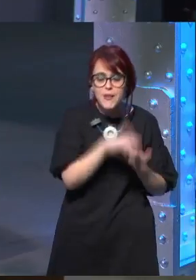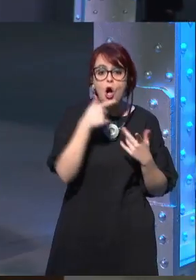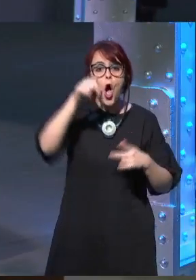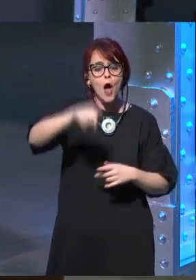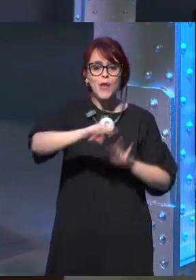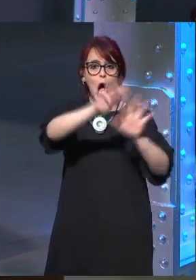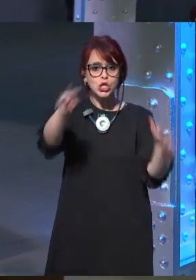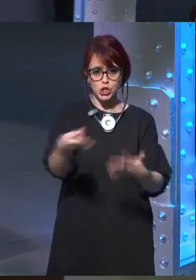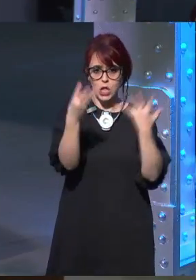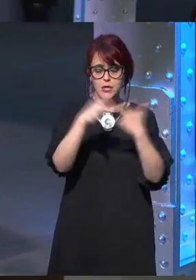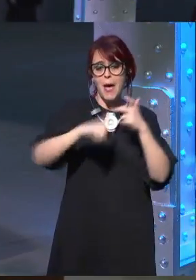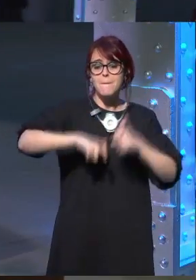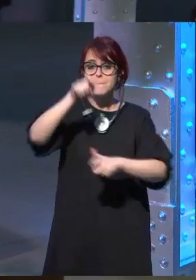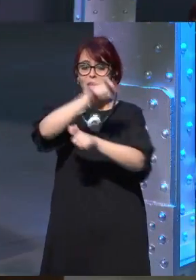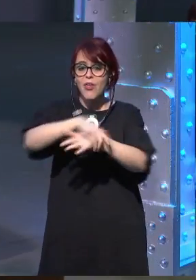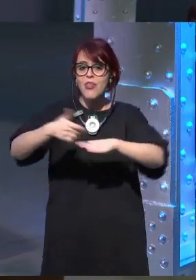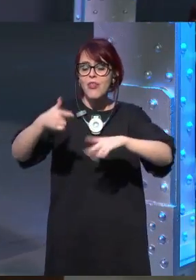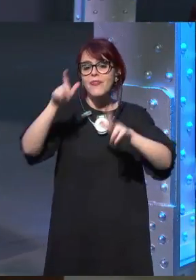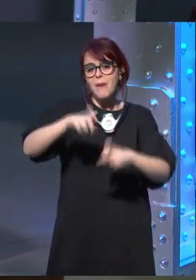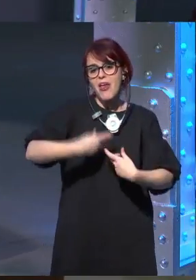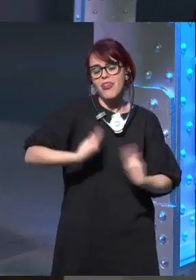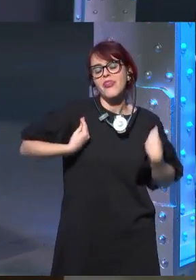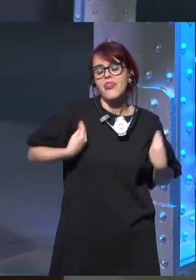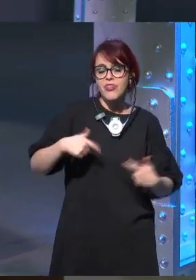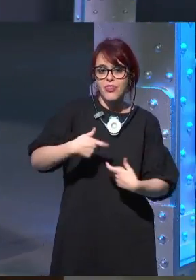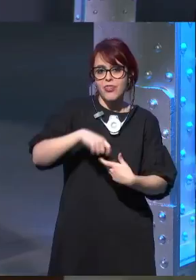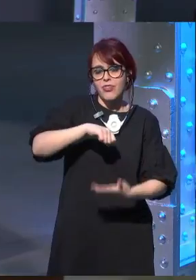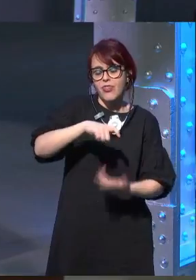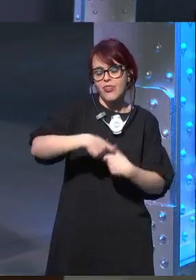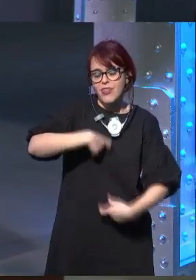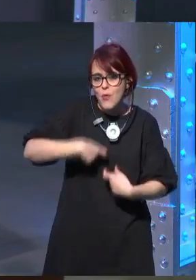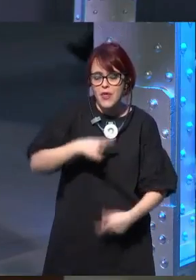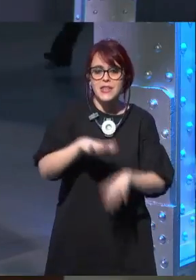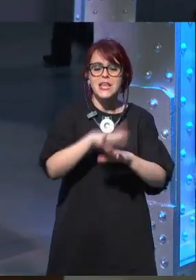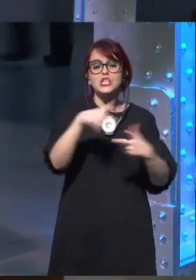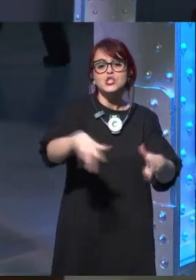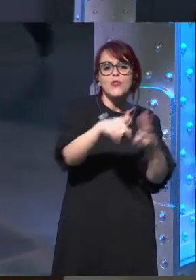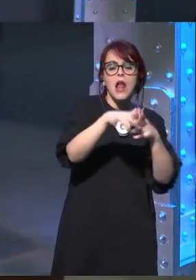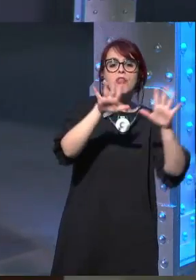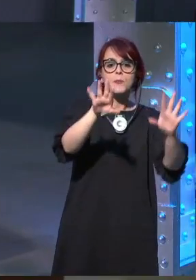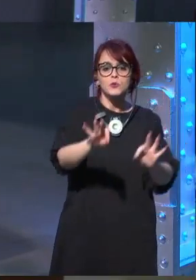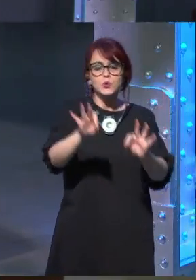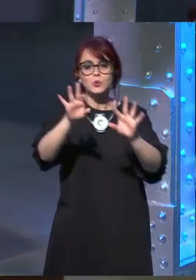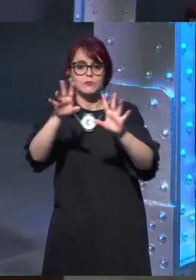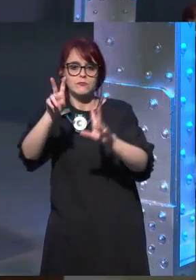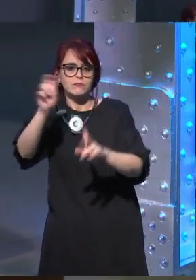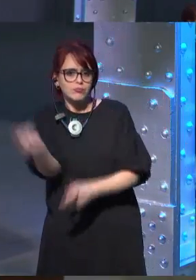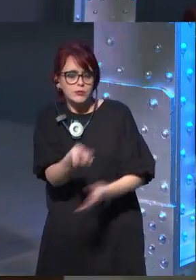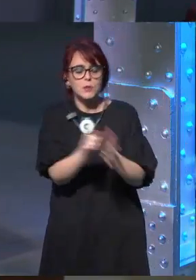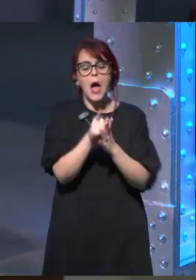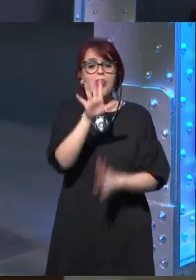Digital Citizenship BS. Was that 10 minutes or 5 minutes? Thank you. Because it was not going to happen in 5 minutes.